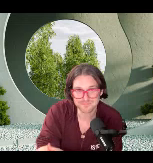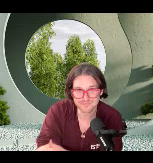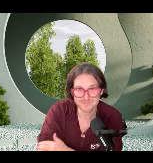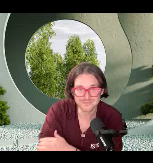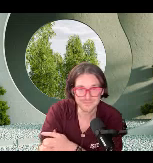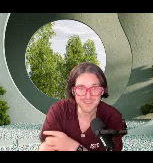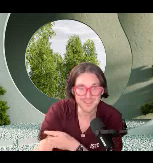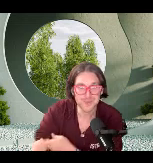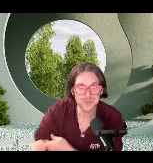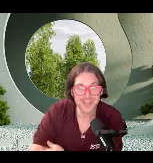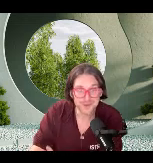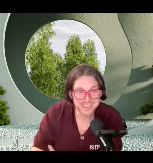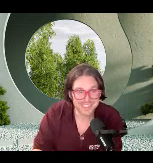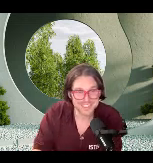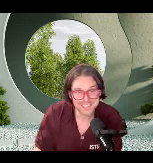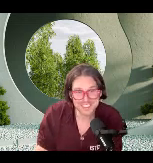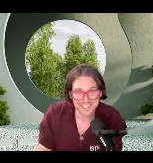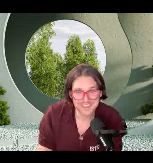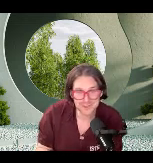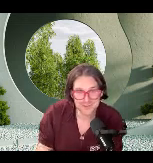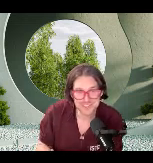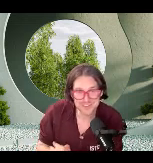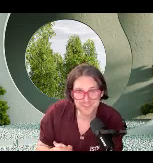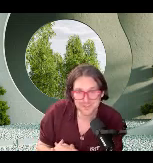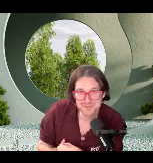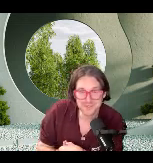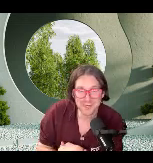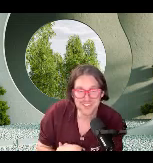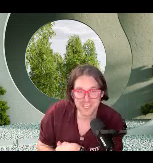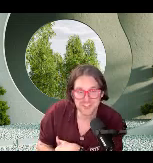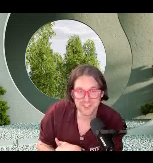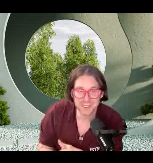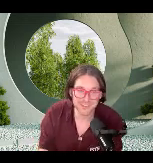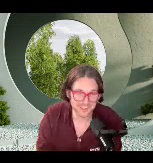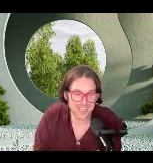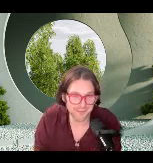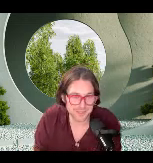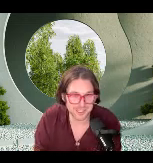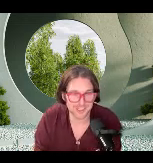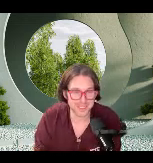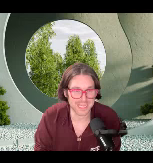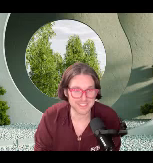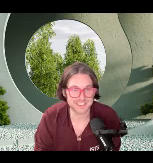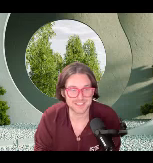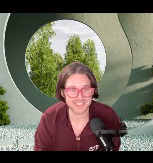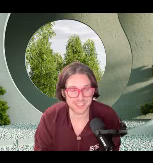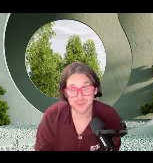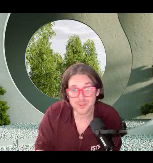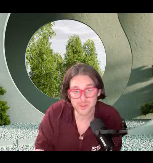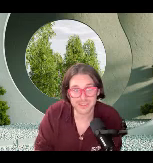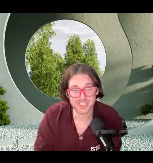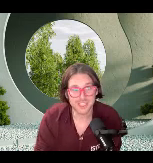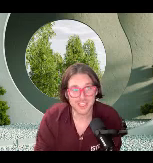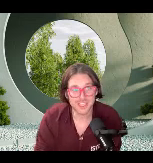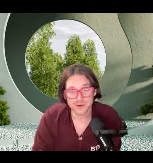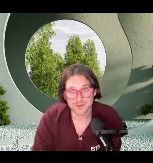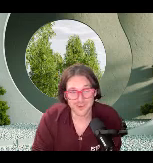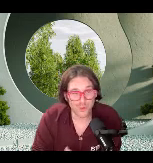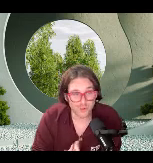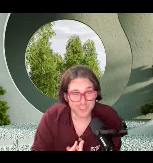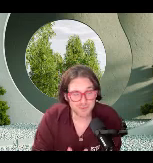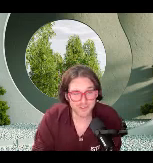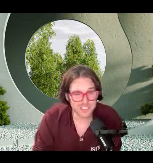can. We are with NCCE, the Northwest Council for Computer Education. And if you're not familiar with NCCE, real quickly,